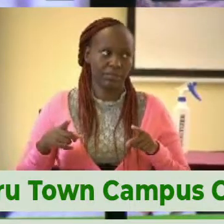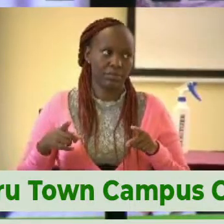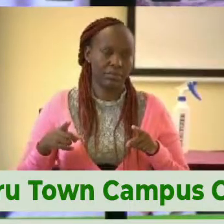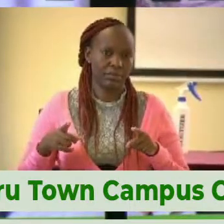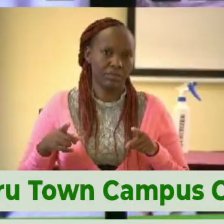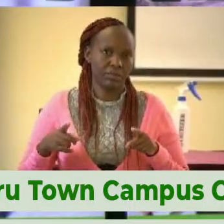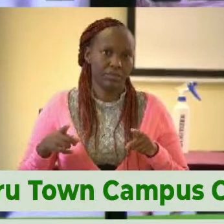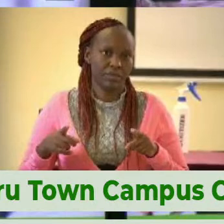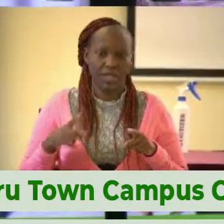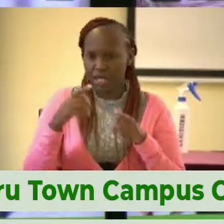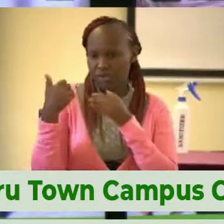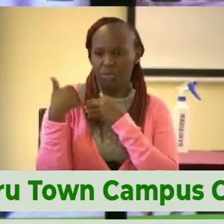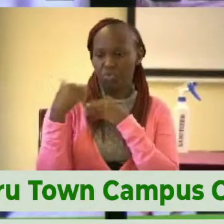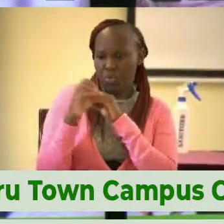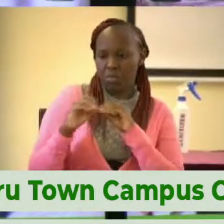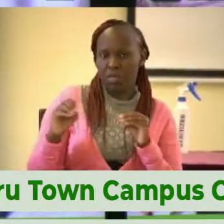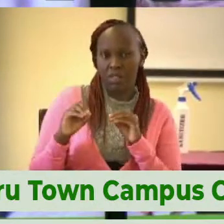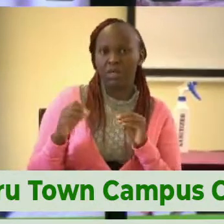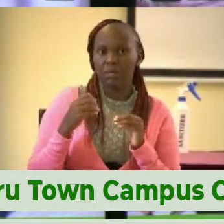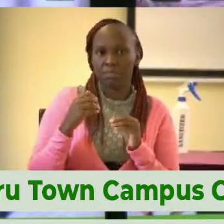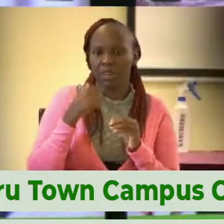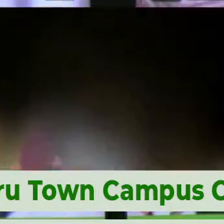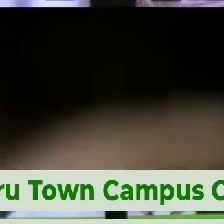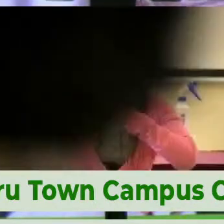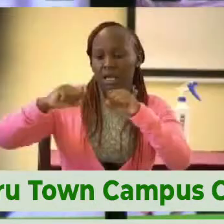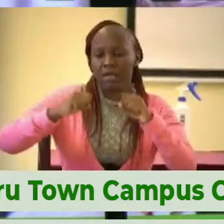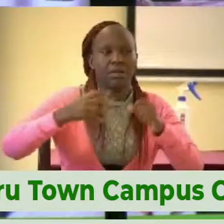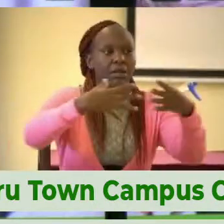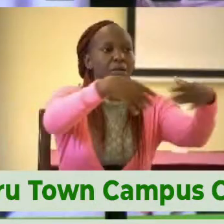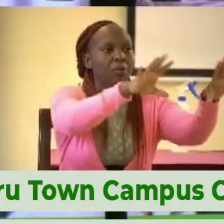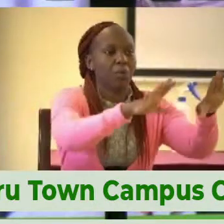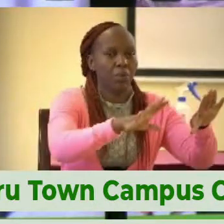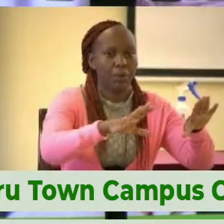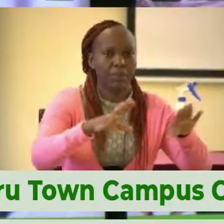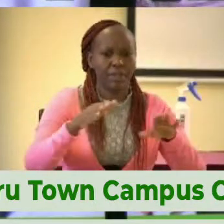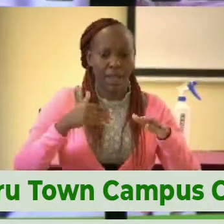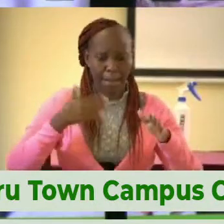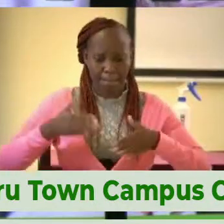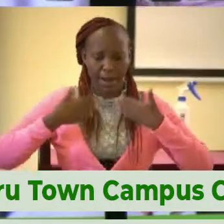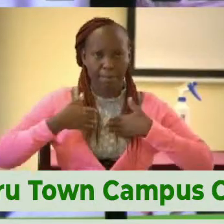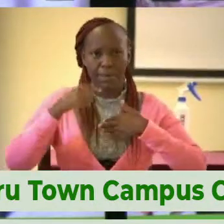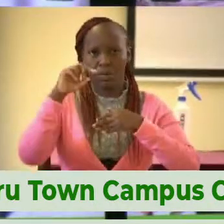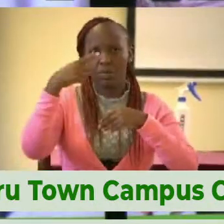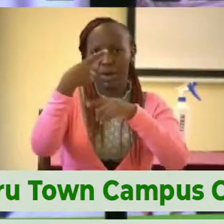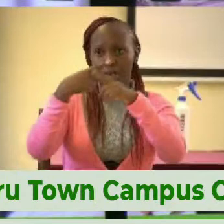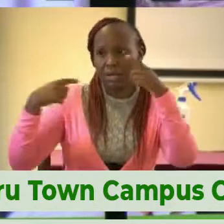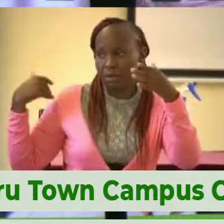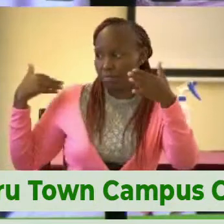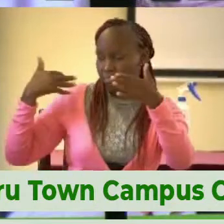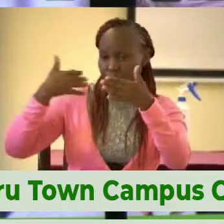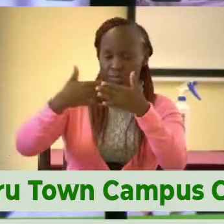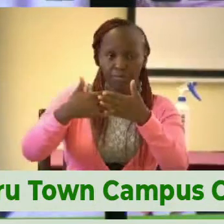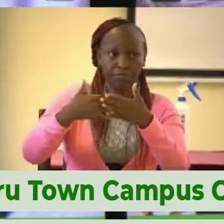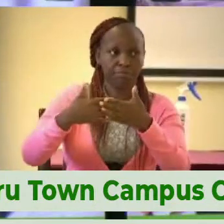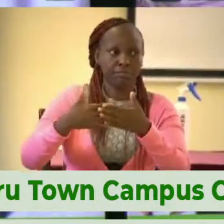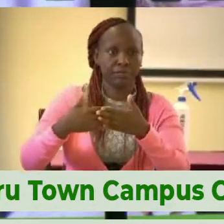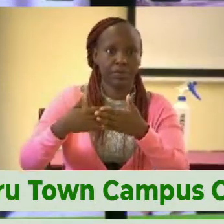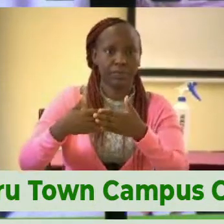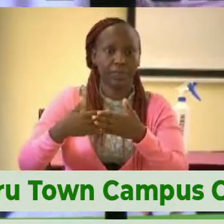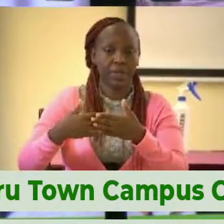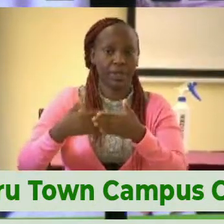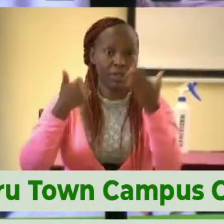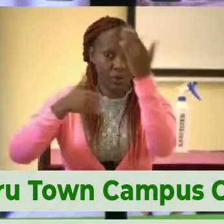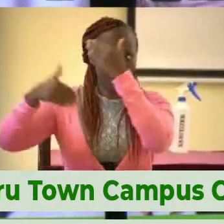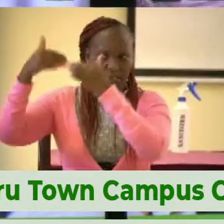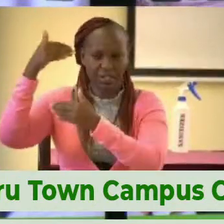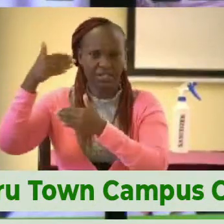they don't account for it. I'm happy that in the last 1 year, the institution has been at